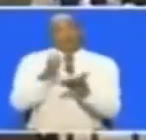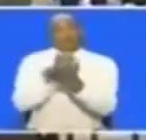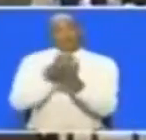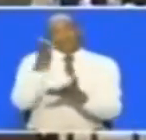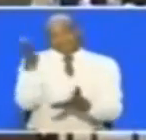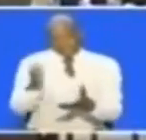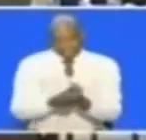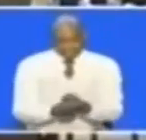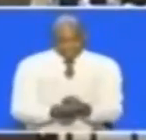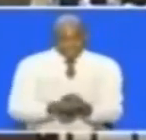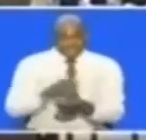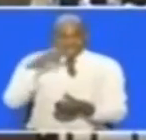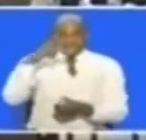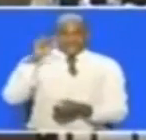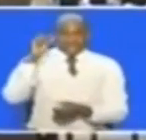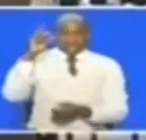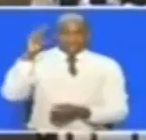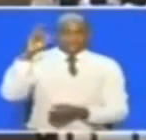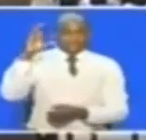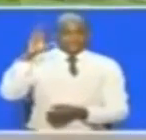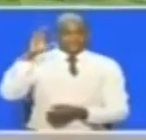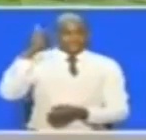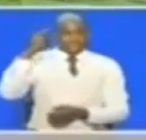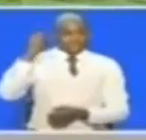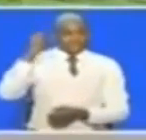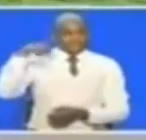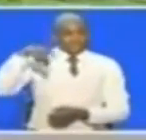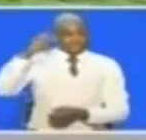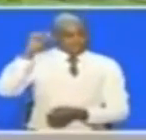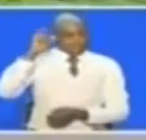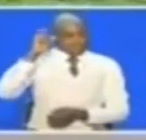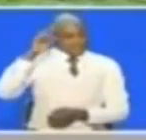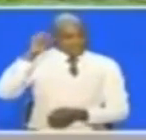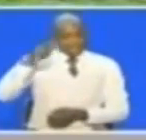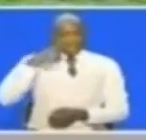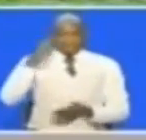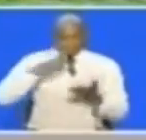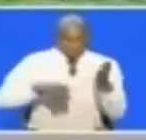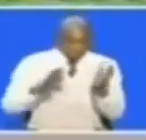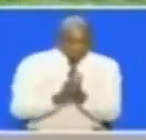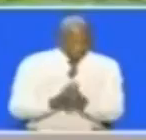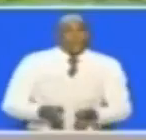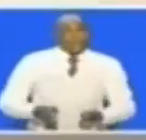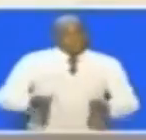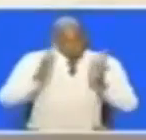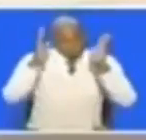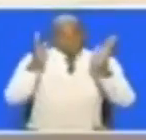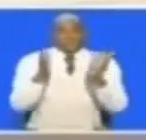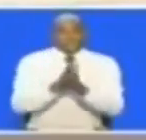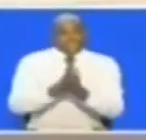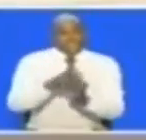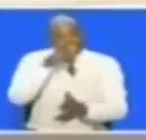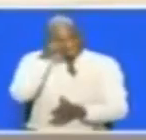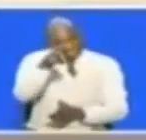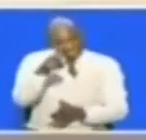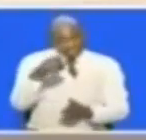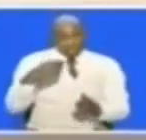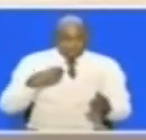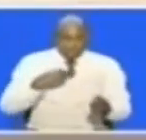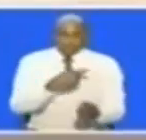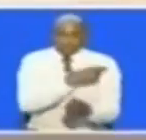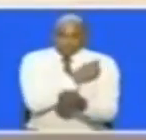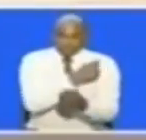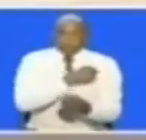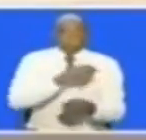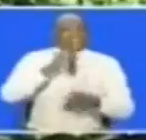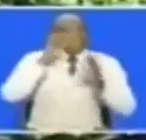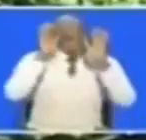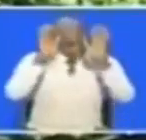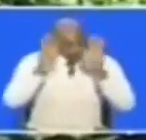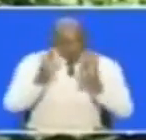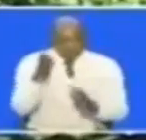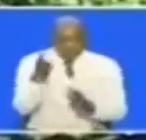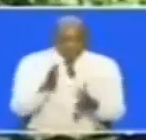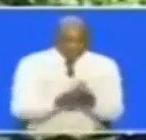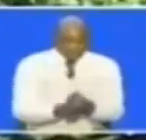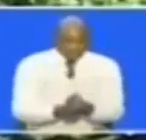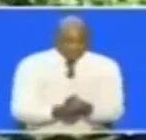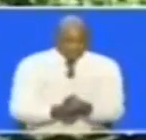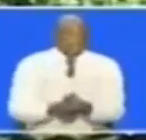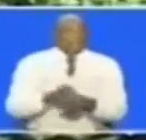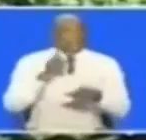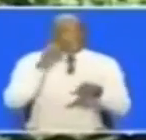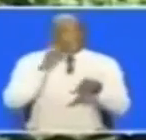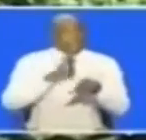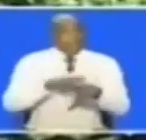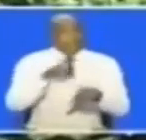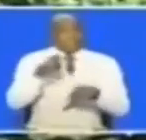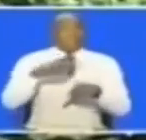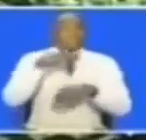office. Kwa Kachapin, miradi na miundo msingi kama zahanati, barabara na shule ndio dharura zaidi maeneo haya. Every